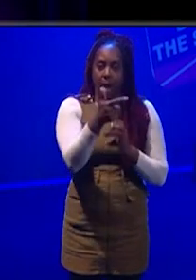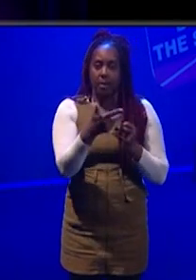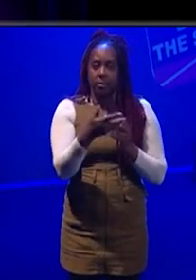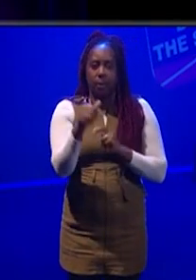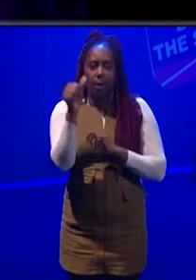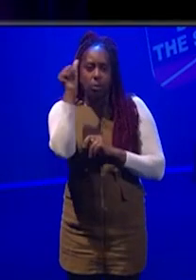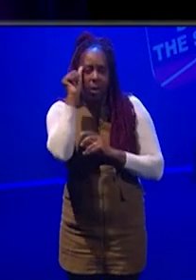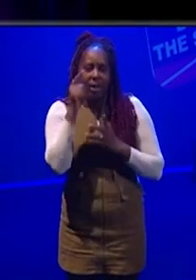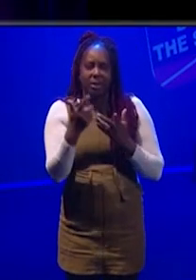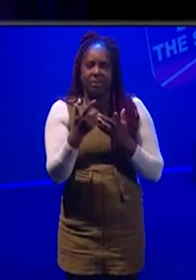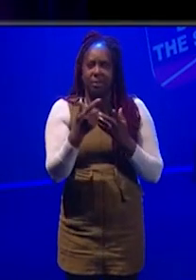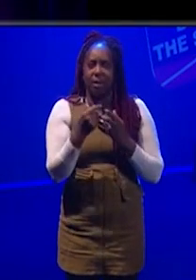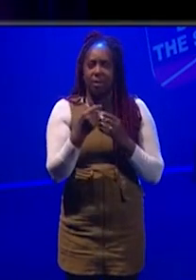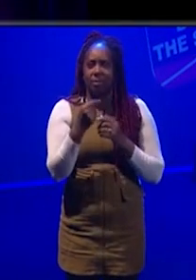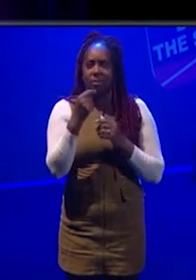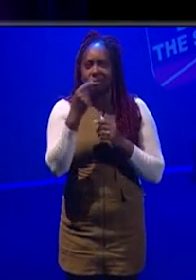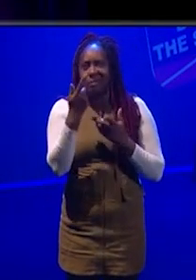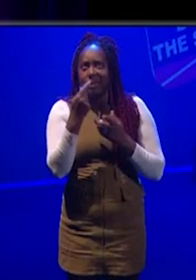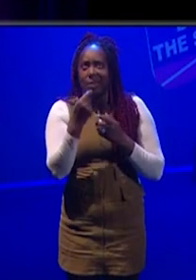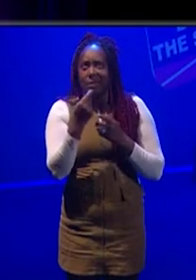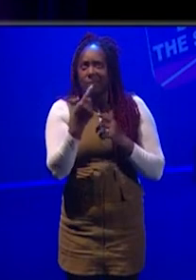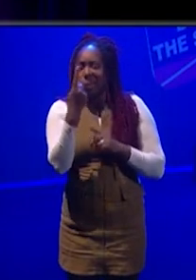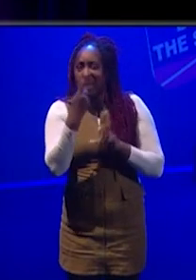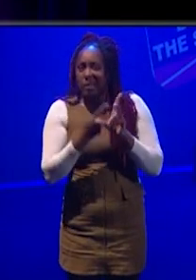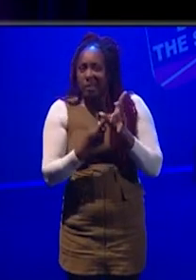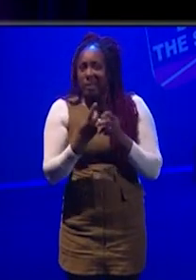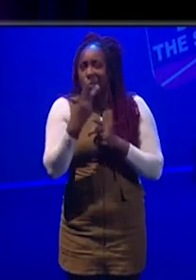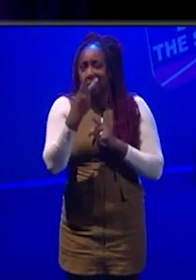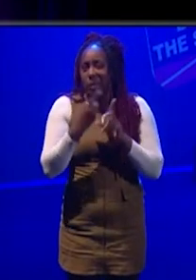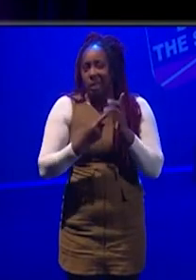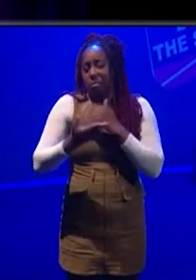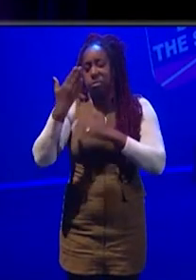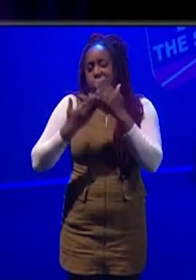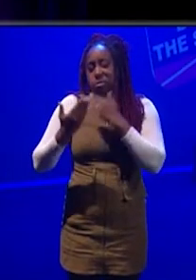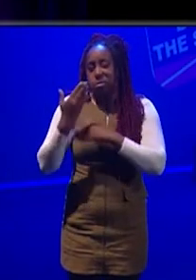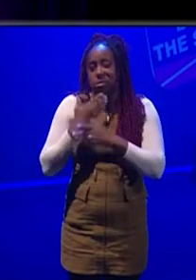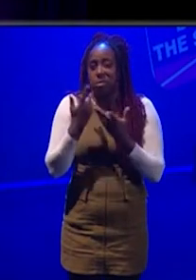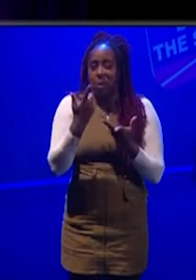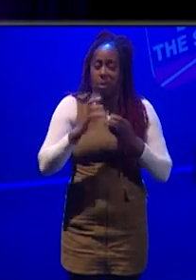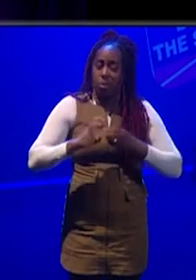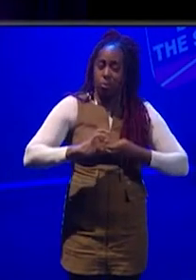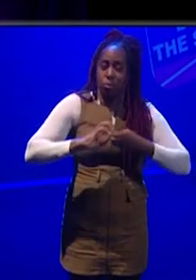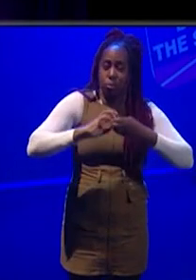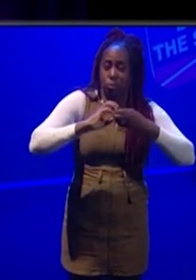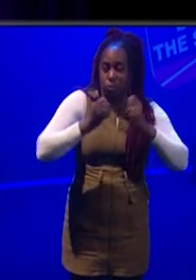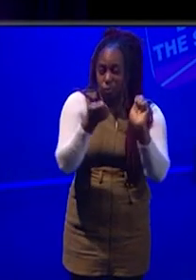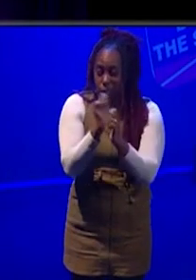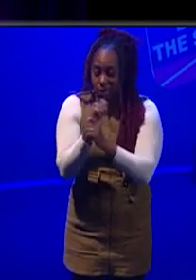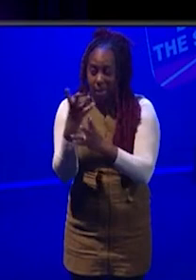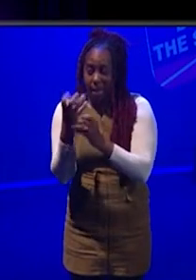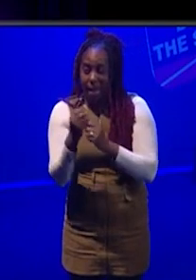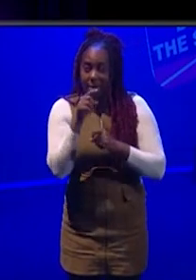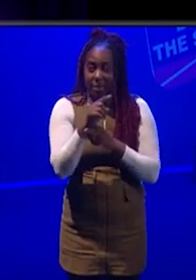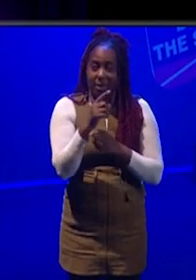what the past year, coming on 2 years, has been, and the dramatic change that we have had since the